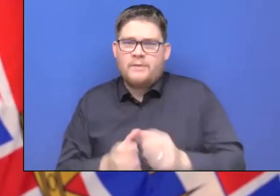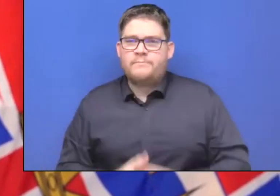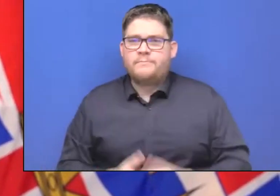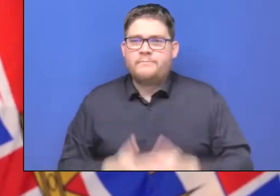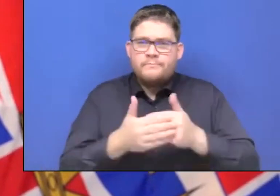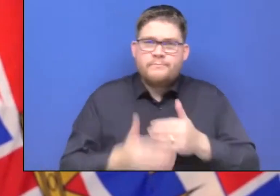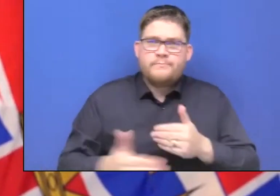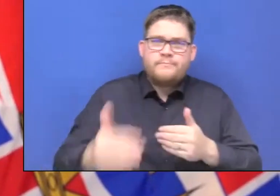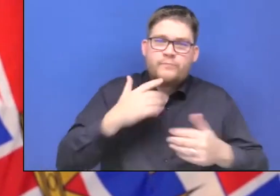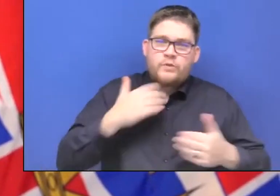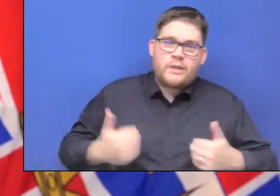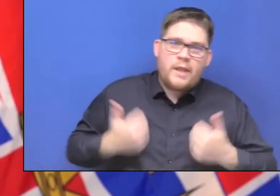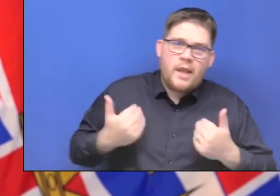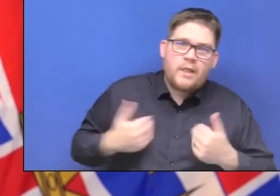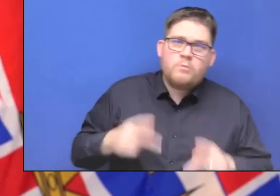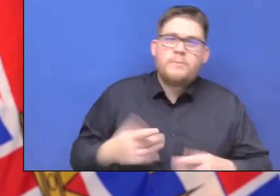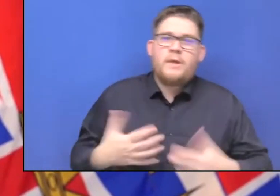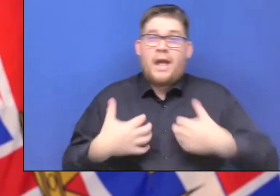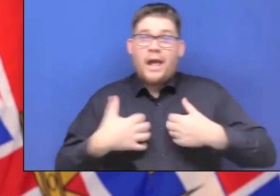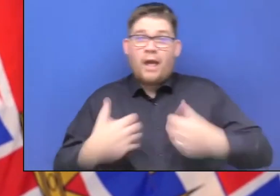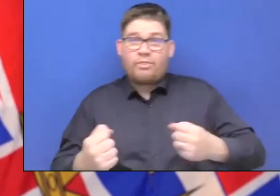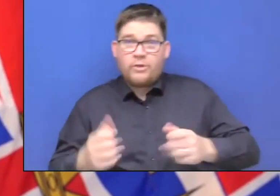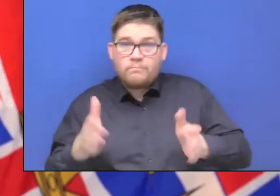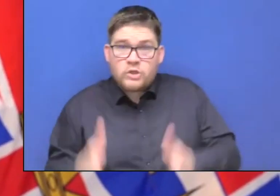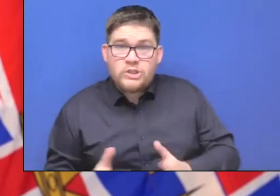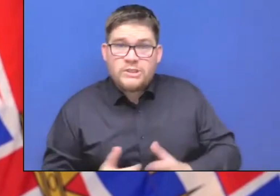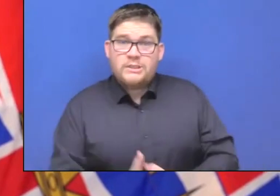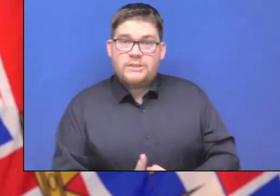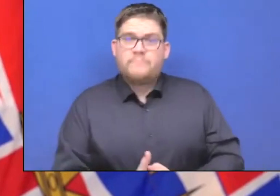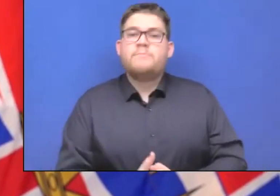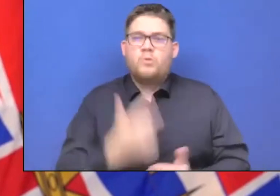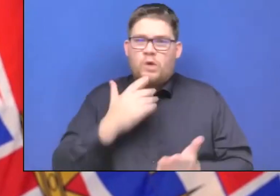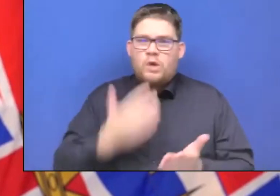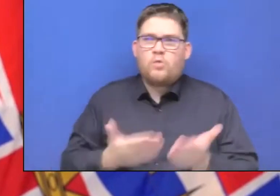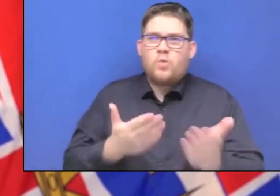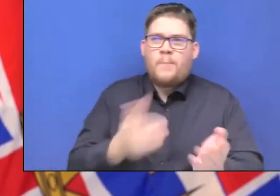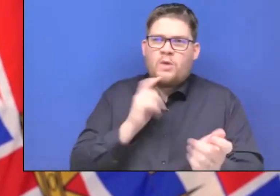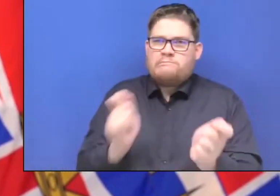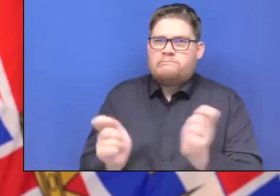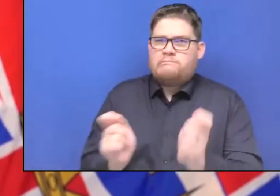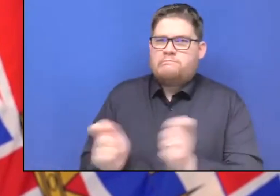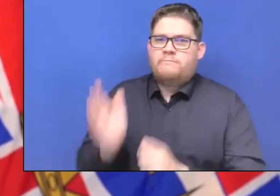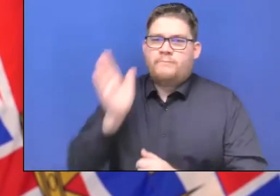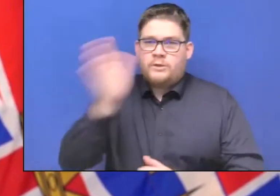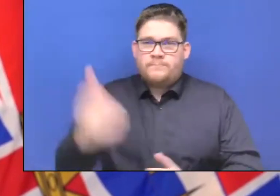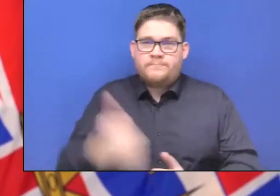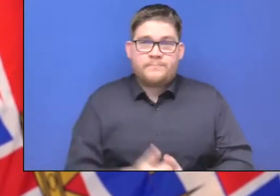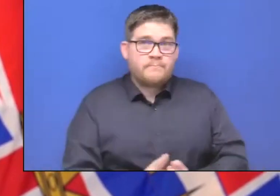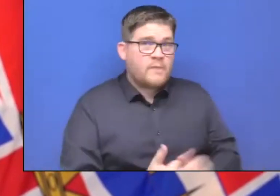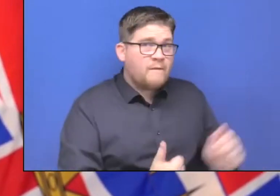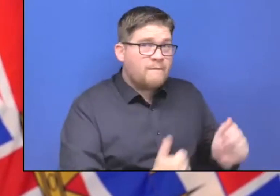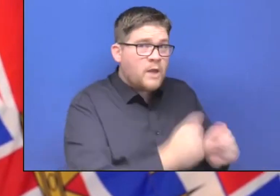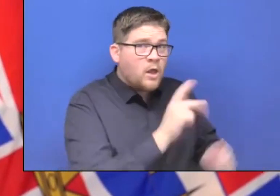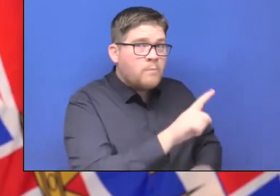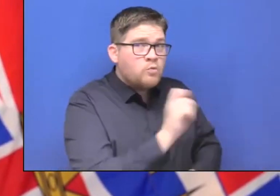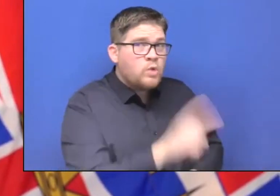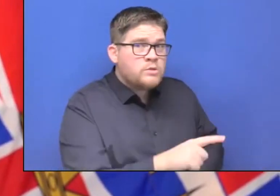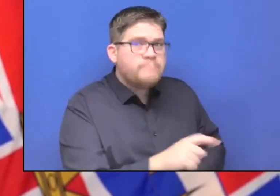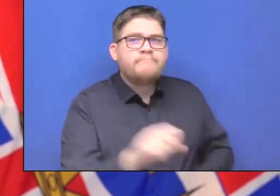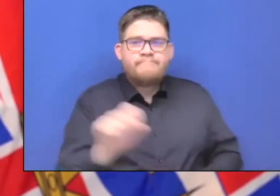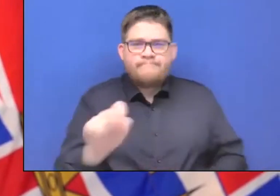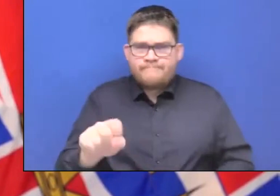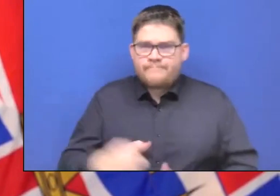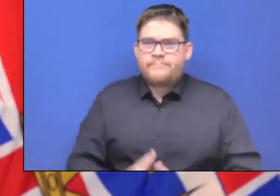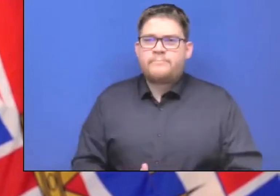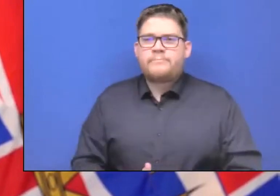you have a follow-up? I do, and thanks for that. And this is to Dr. Ballem. I just wonder if you can give us some numbers around how many people are